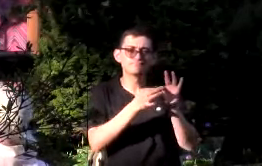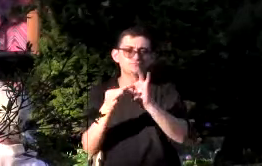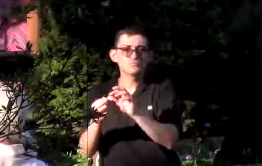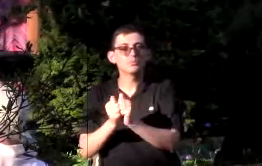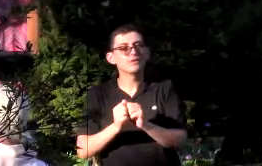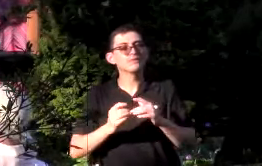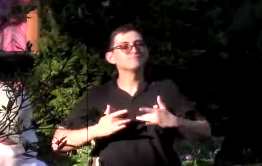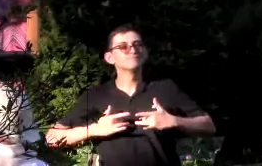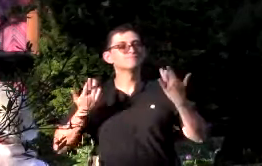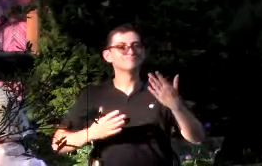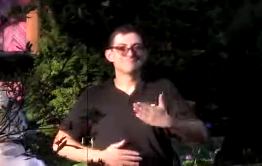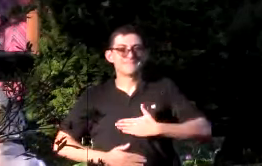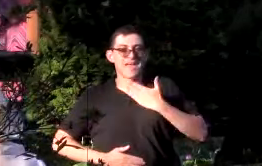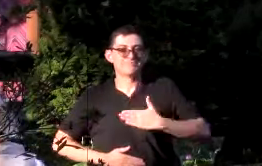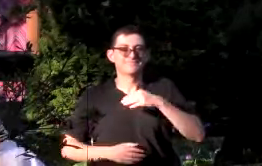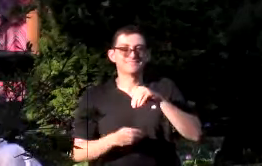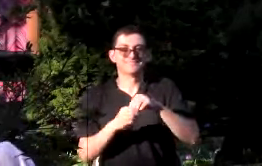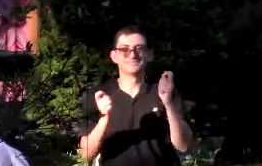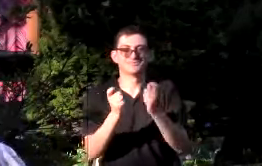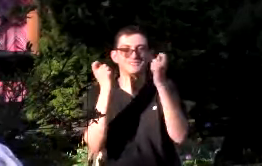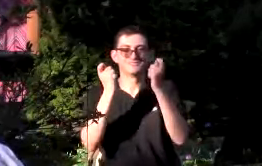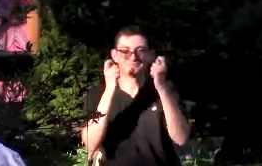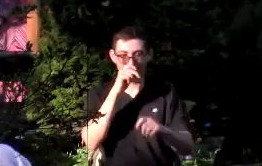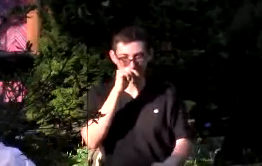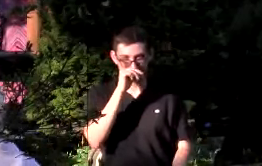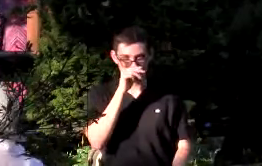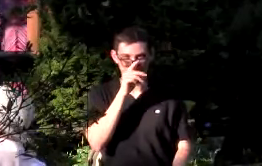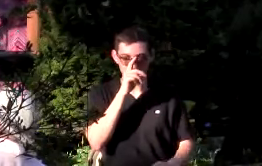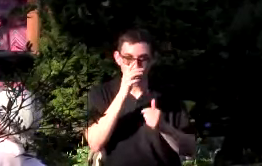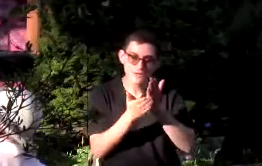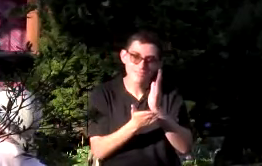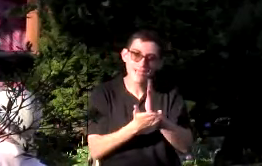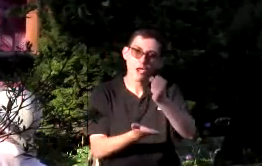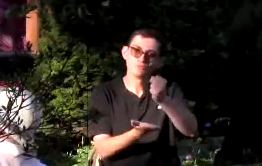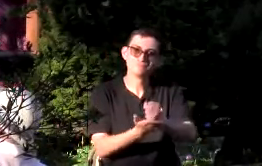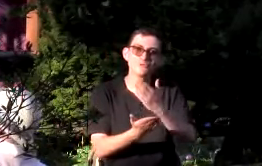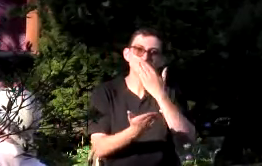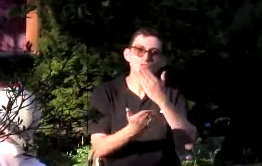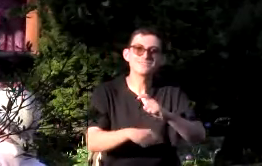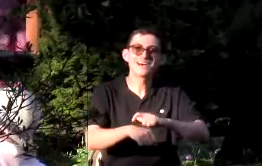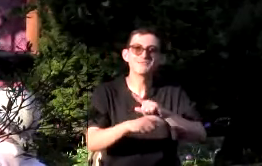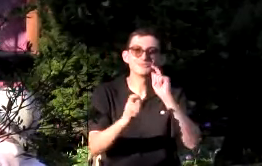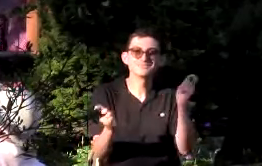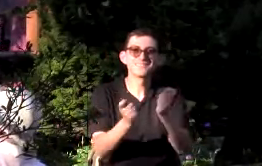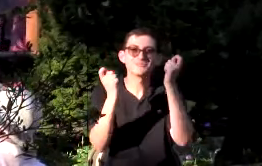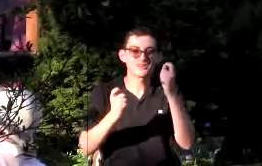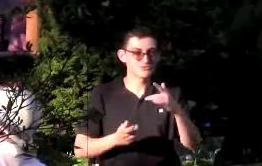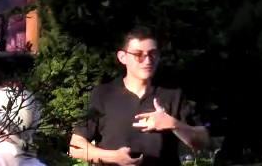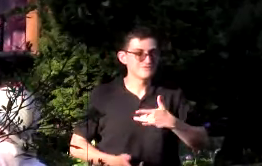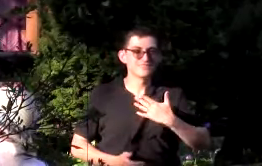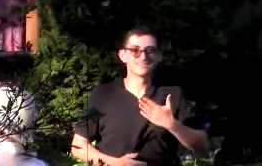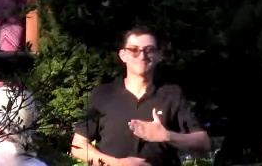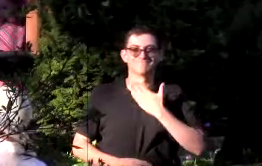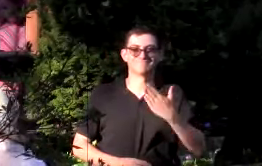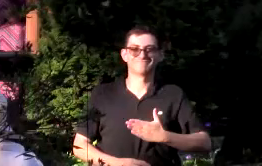only to have, but to be, right? To be in a place of joy and delight. So we aspire to that in